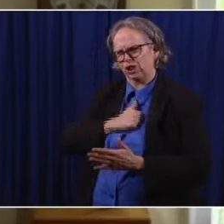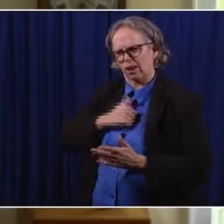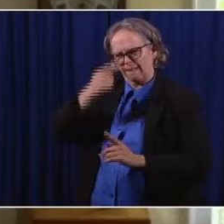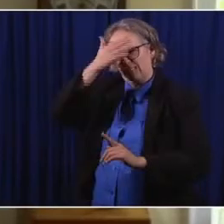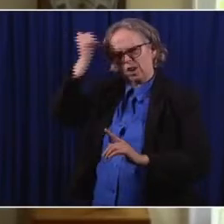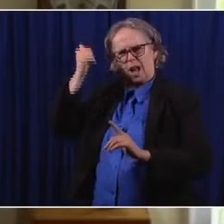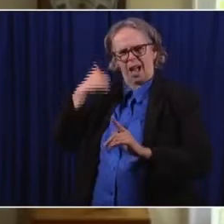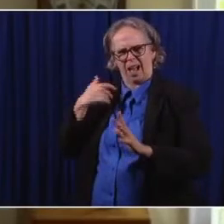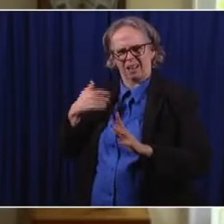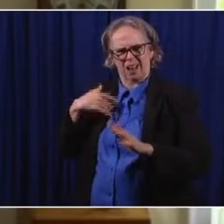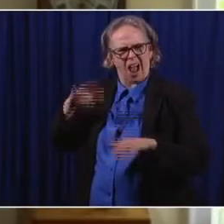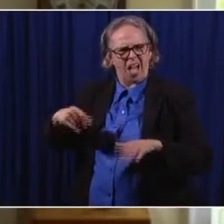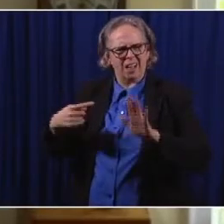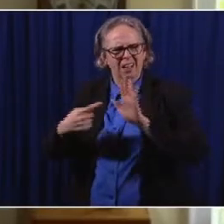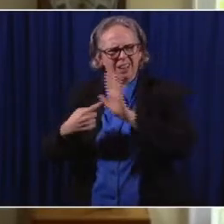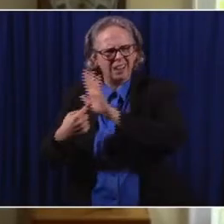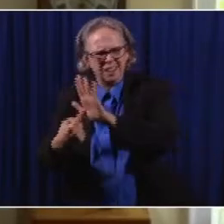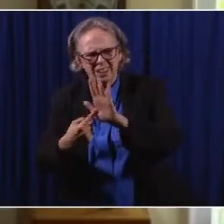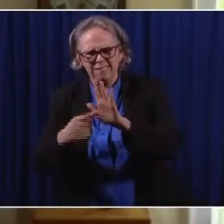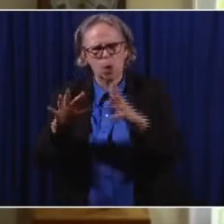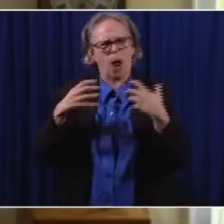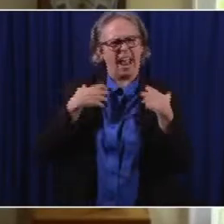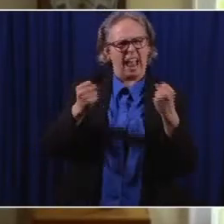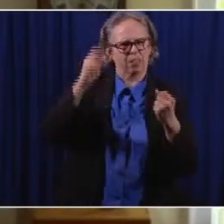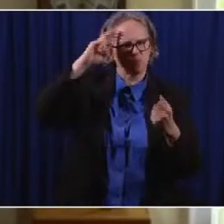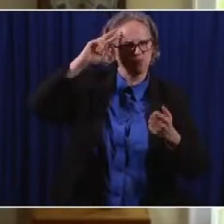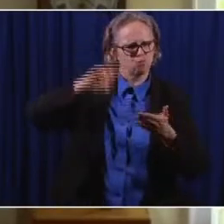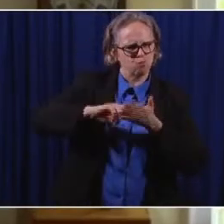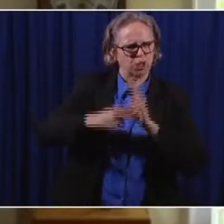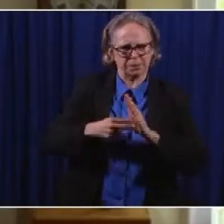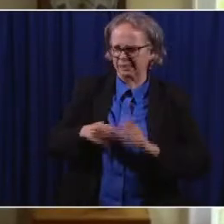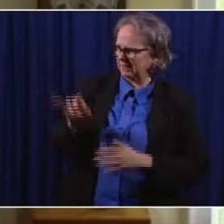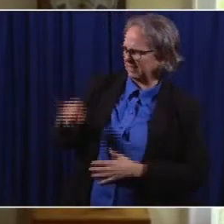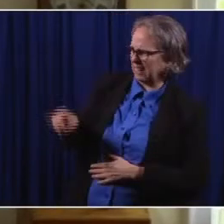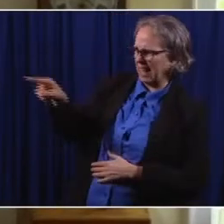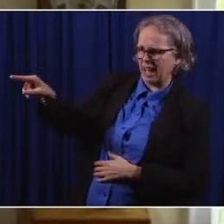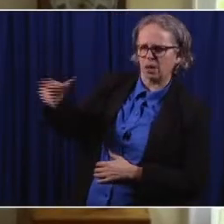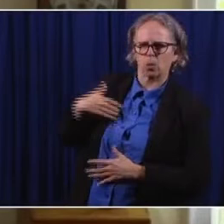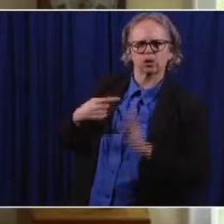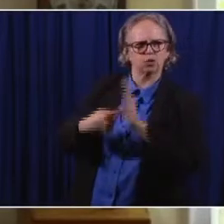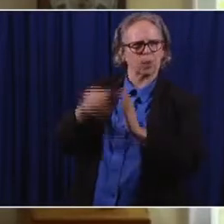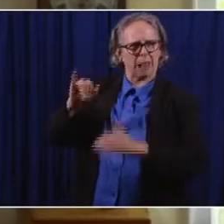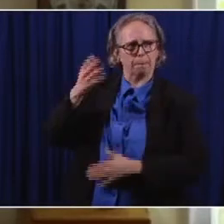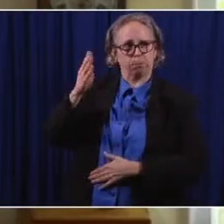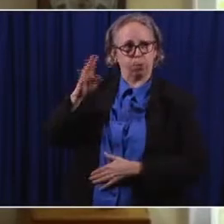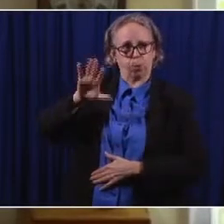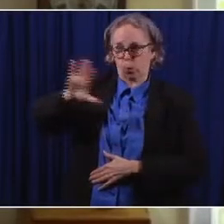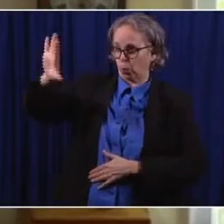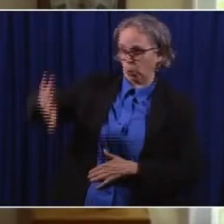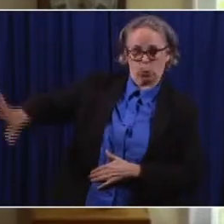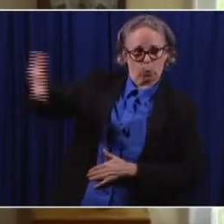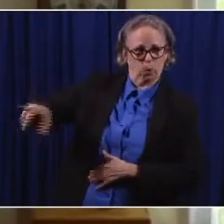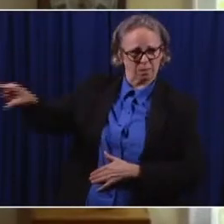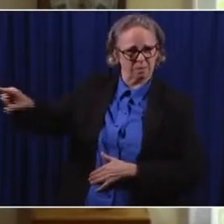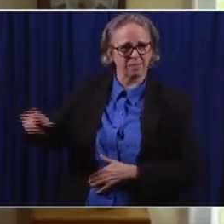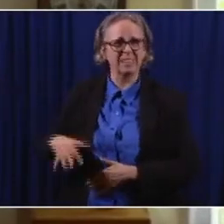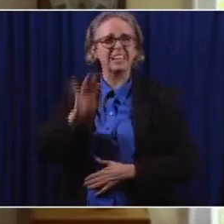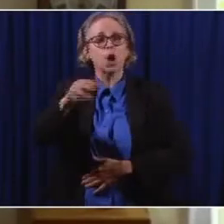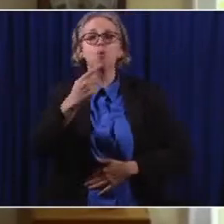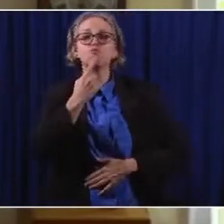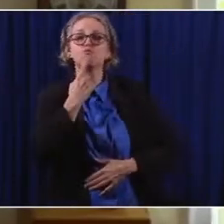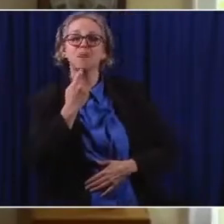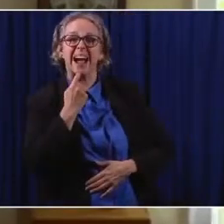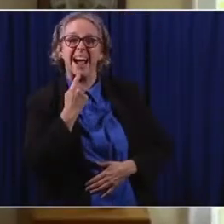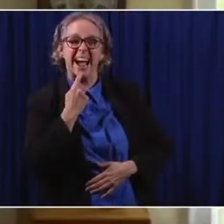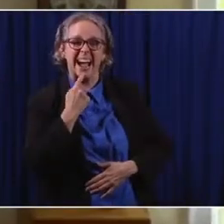a while, this one over here. And what you'll see is these are the red counties that are outlined